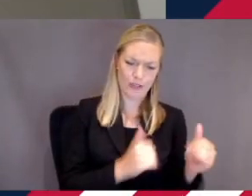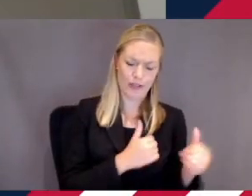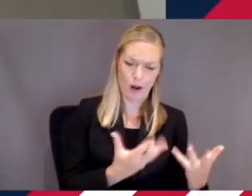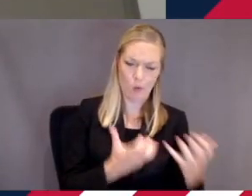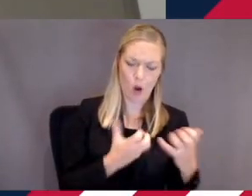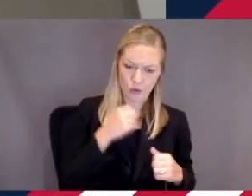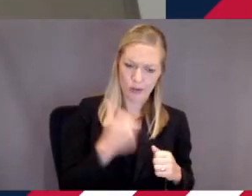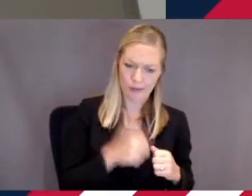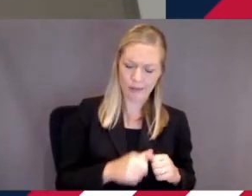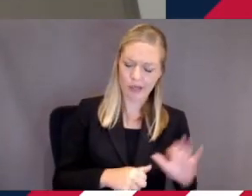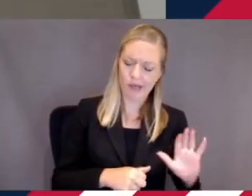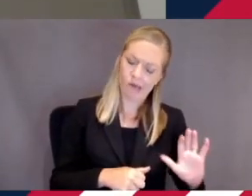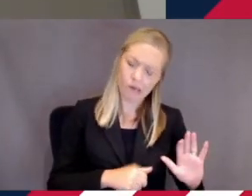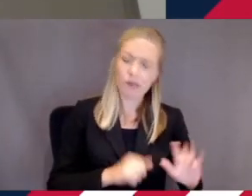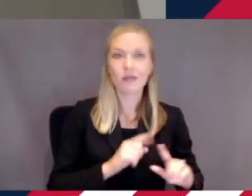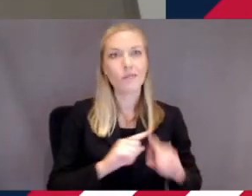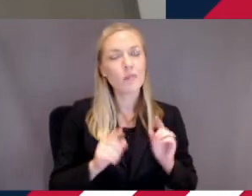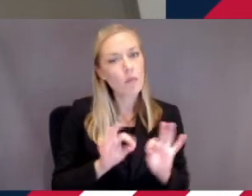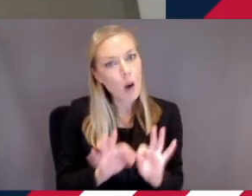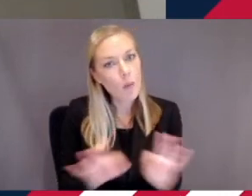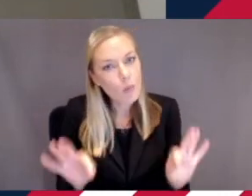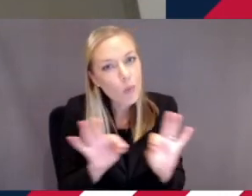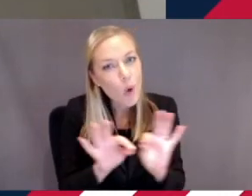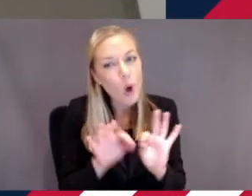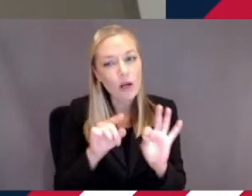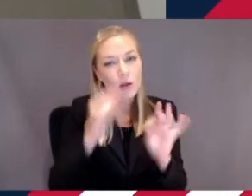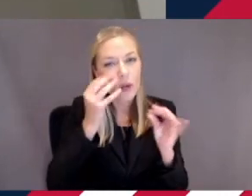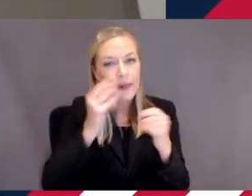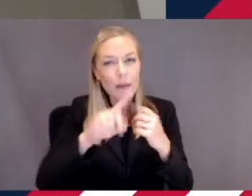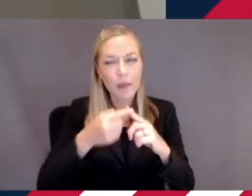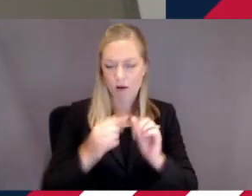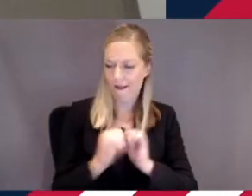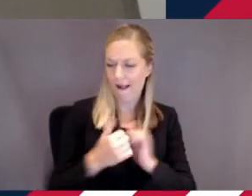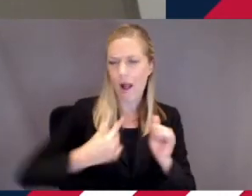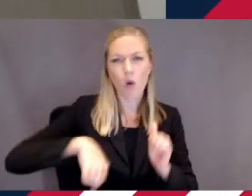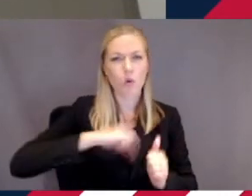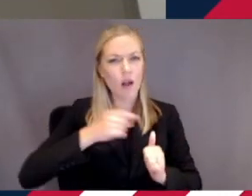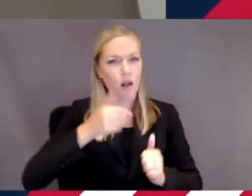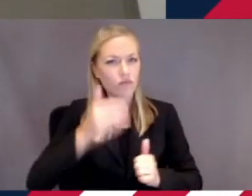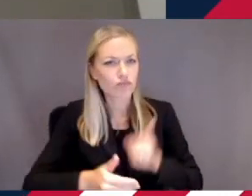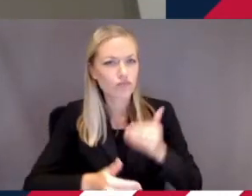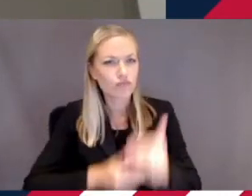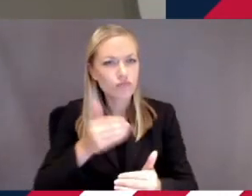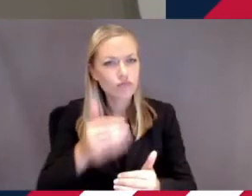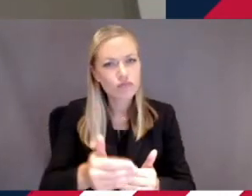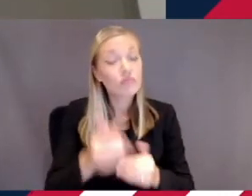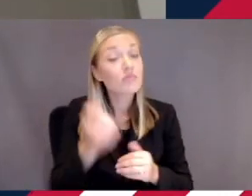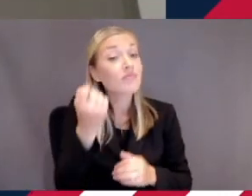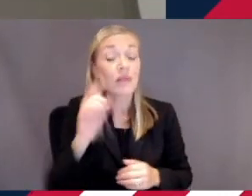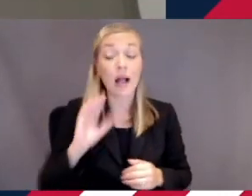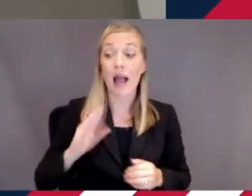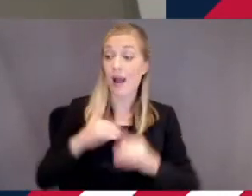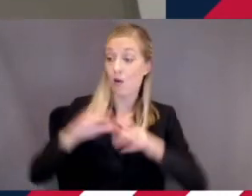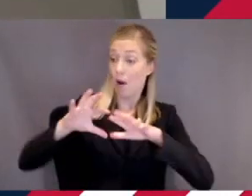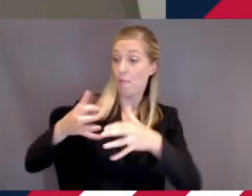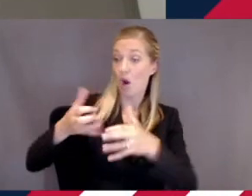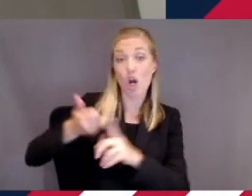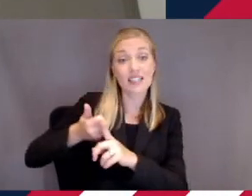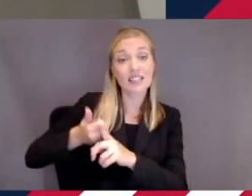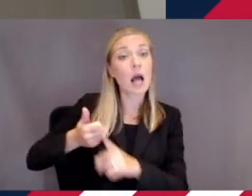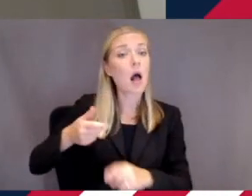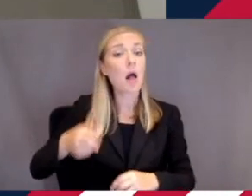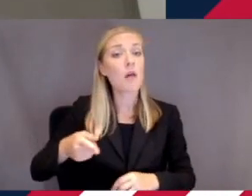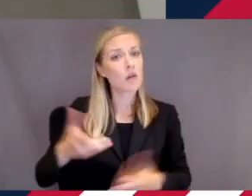terms of how we proceed as a party. And we're not shy as a party. We have a progressive platform and